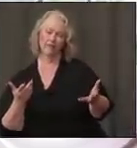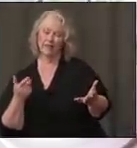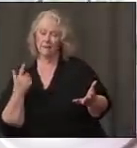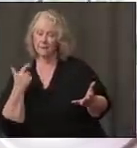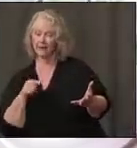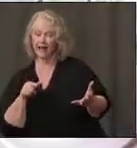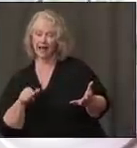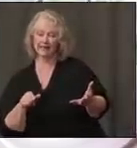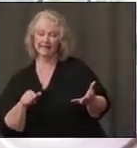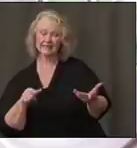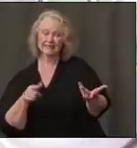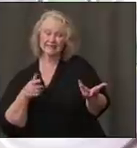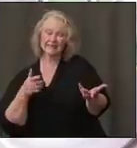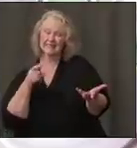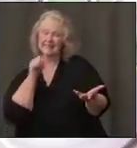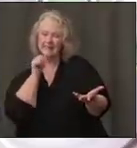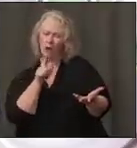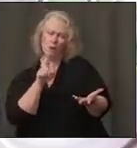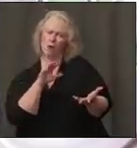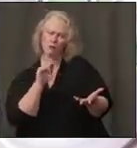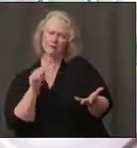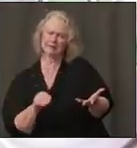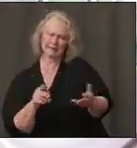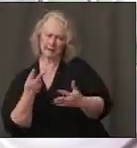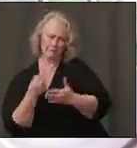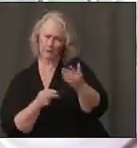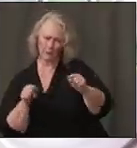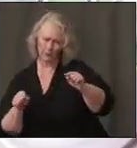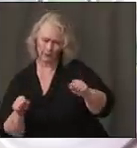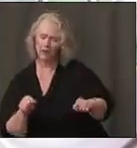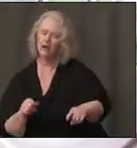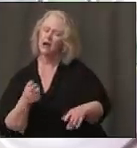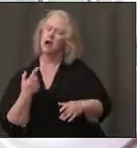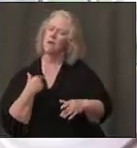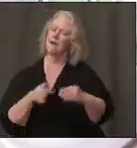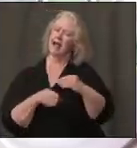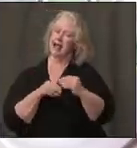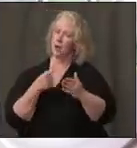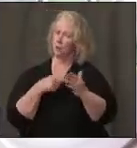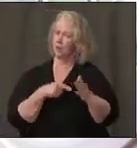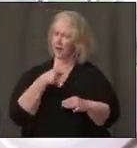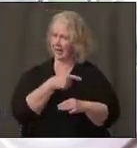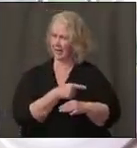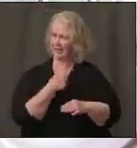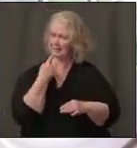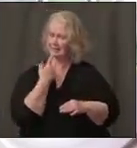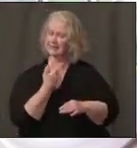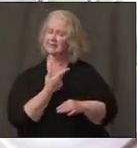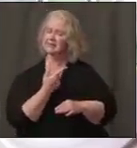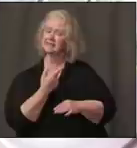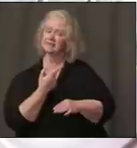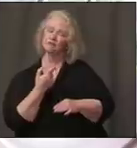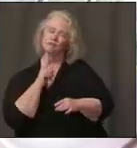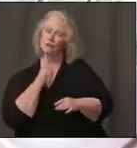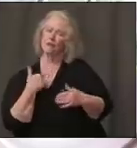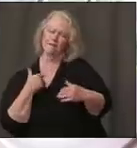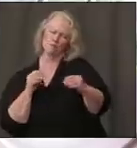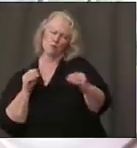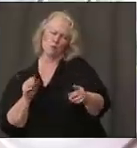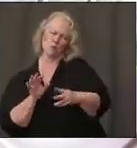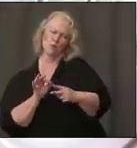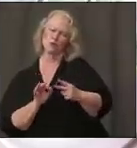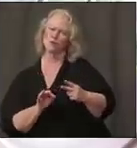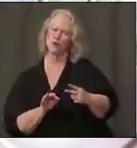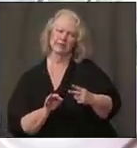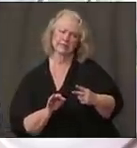being fully operational. And the one thing I will say, just to sort of build on what Zeke said, is that we really had no choice to do what we did